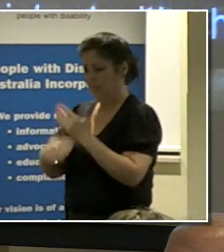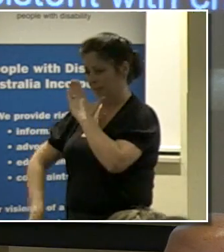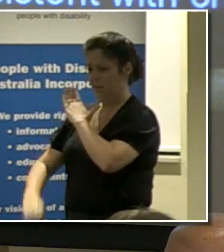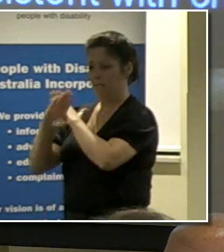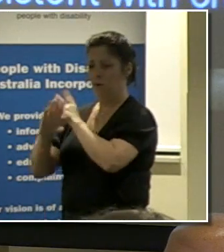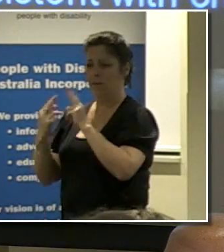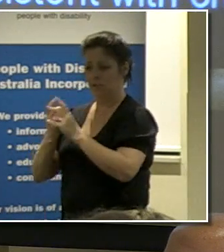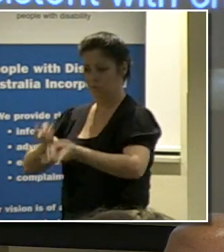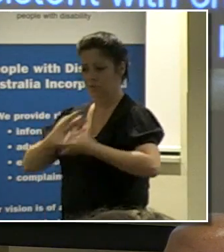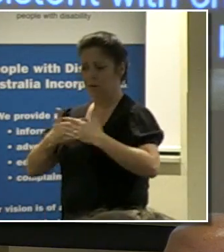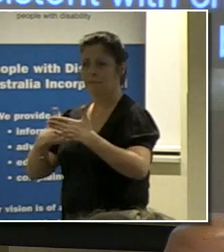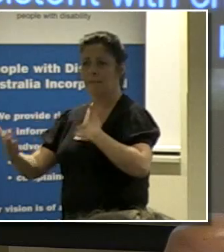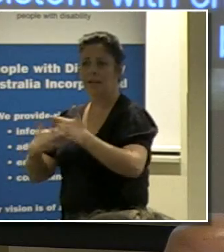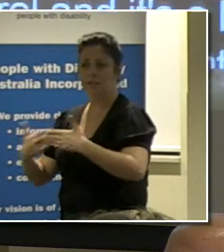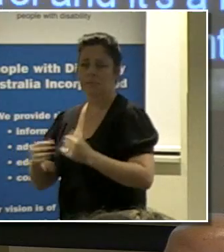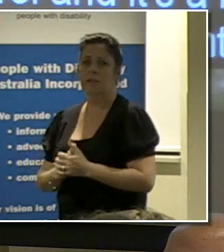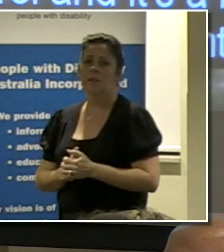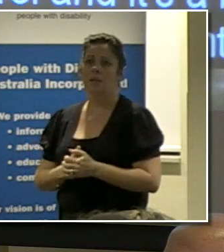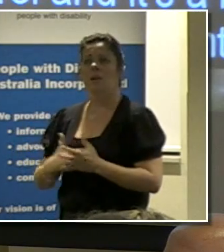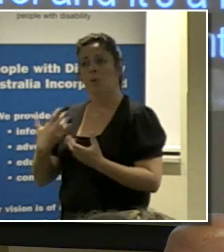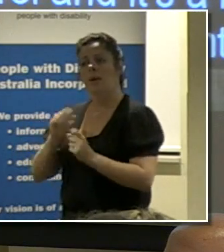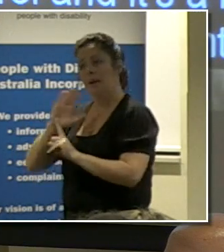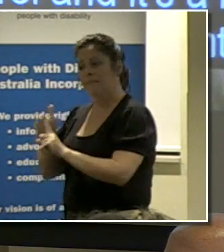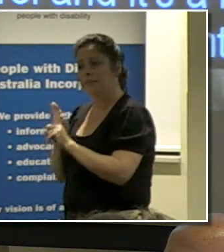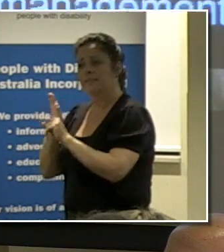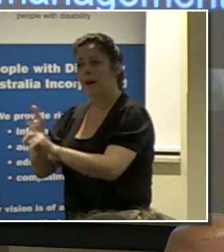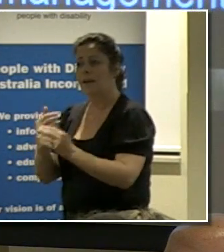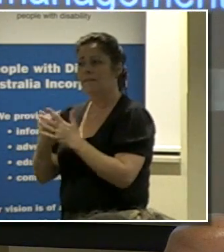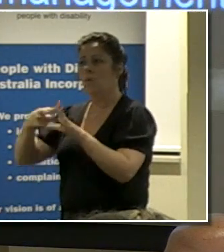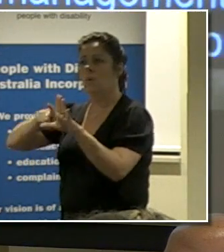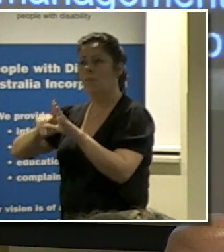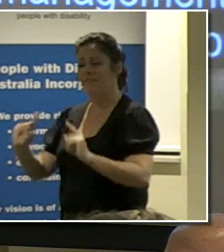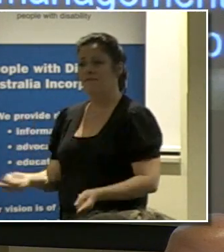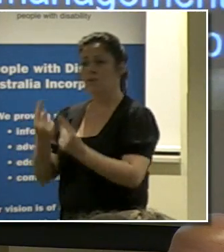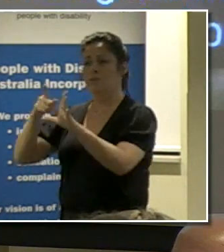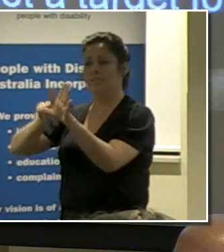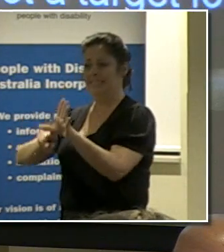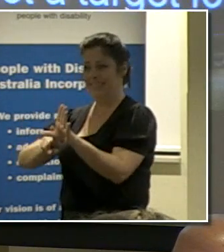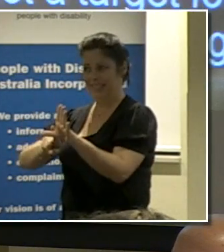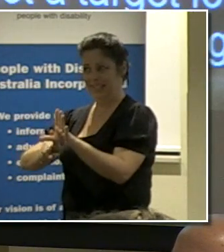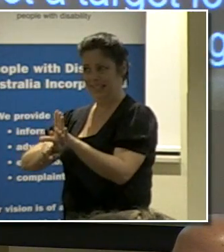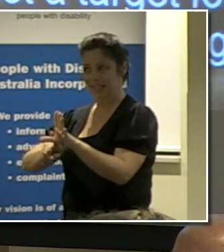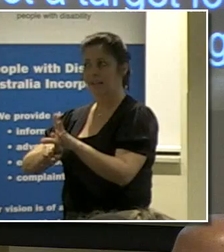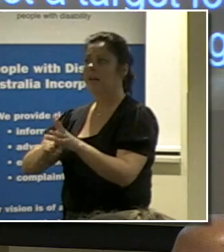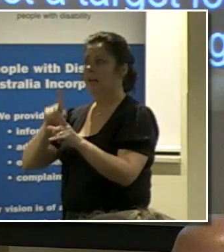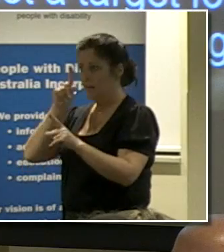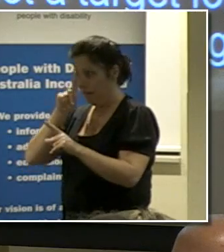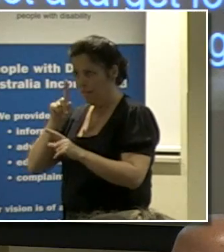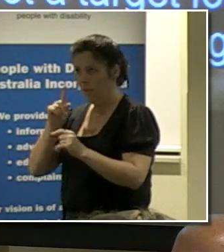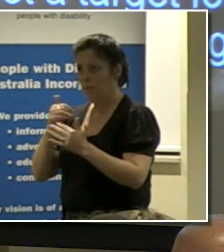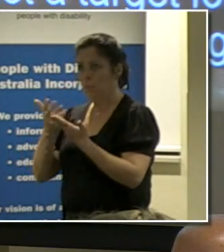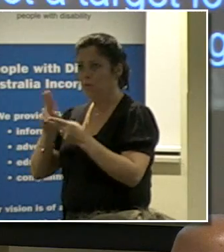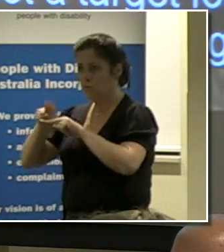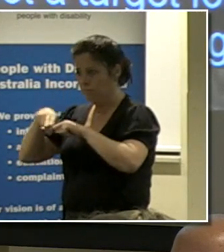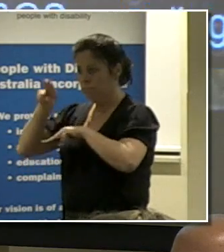self-management. We've nevertheless set a target for year one, for people coming in year one, of 10% of the people